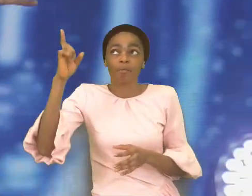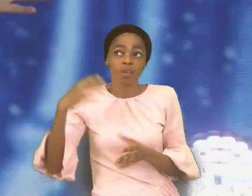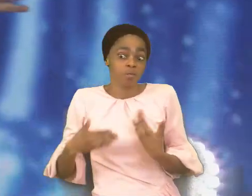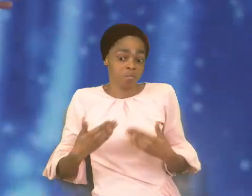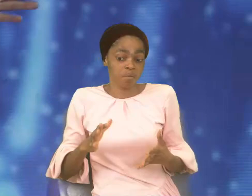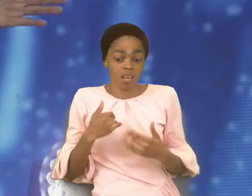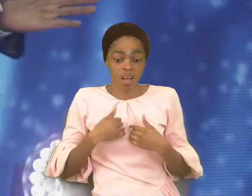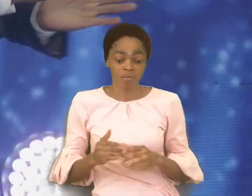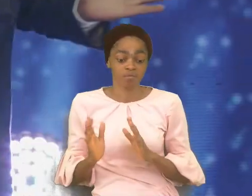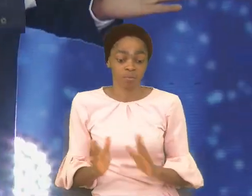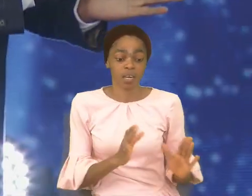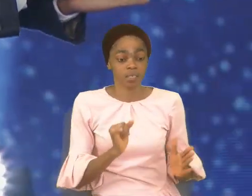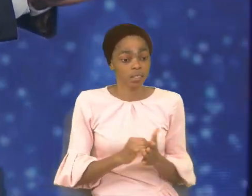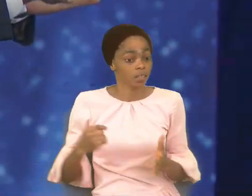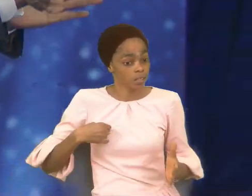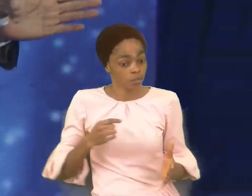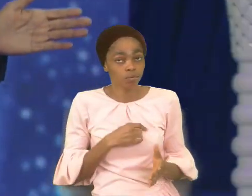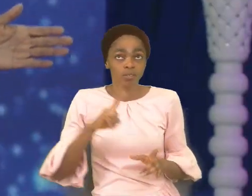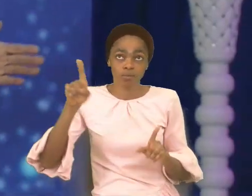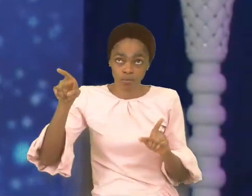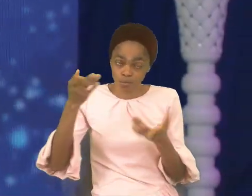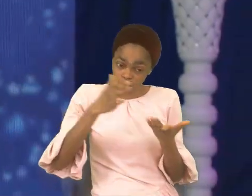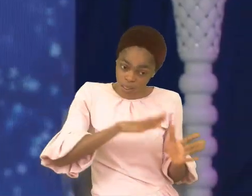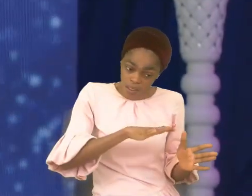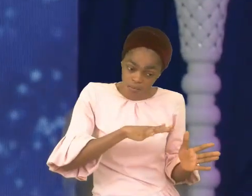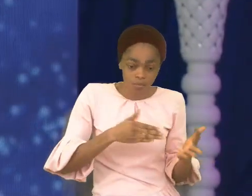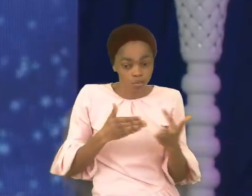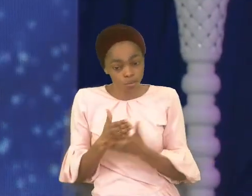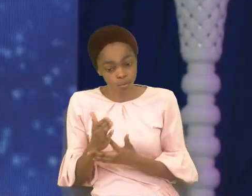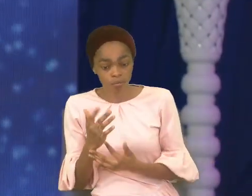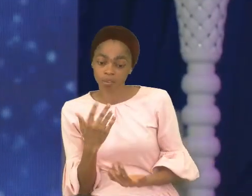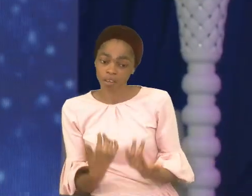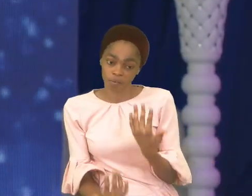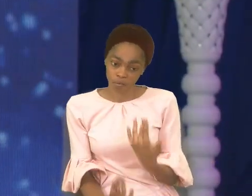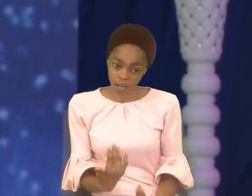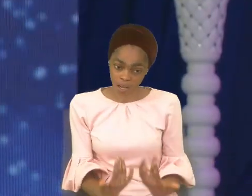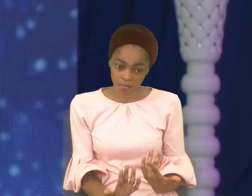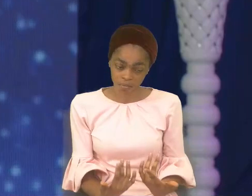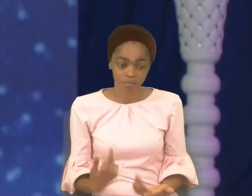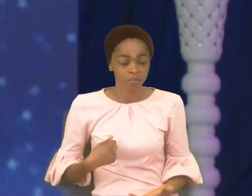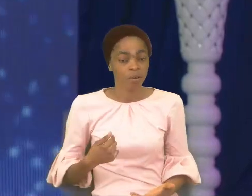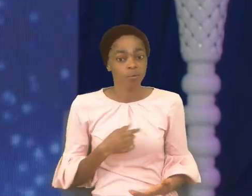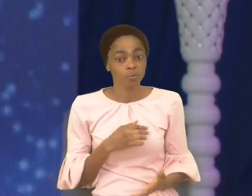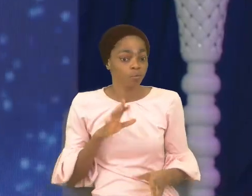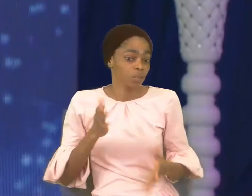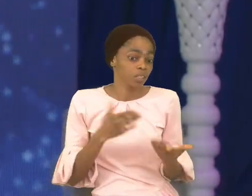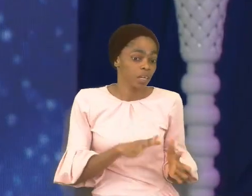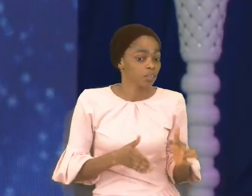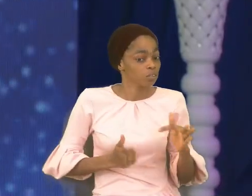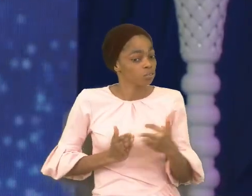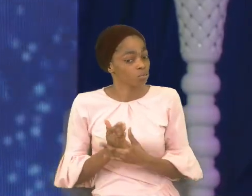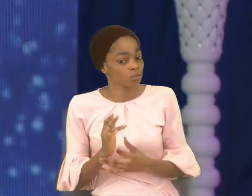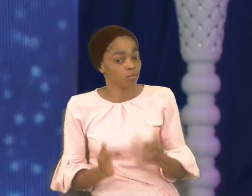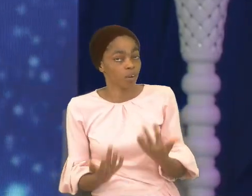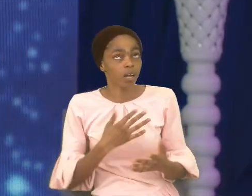through the furnace. We'll pass through your furnace and then go to heaven. That might